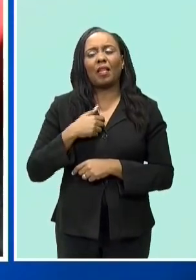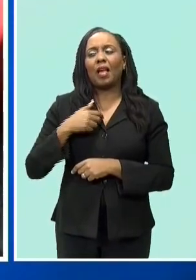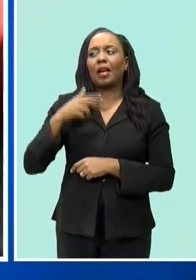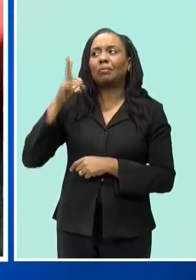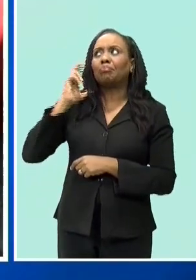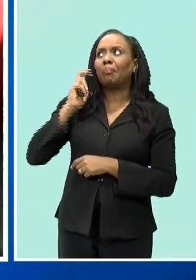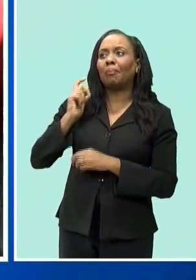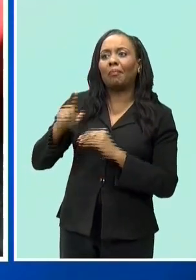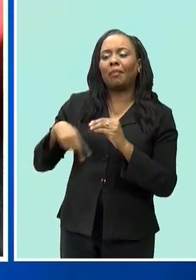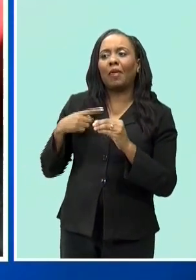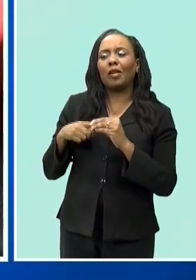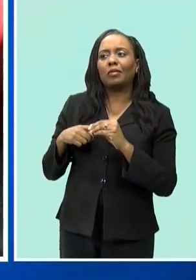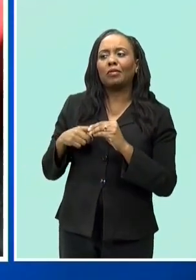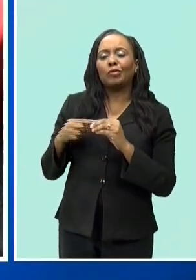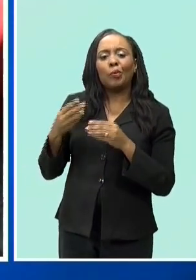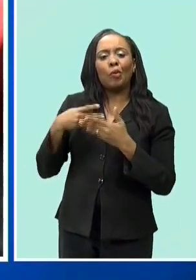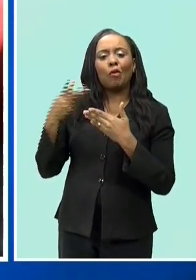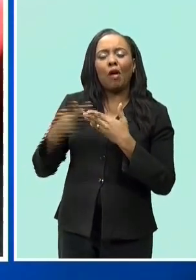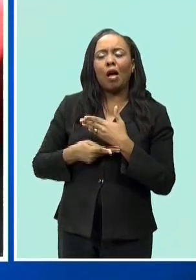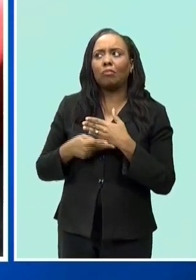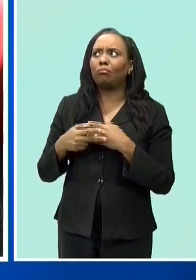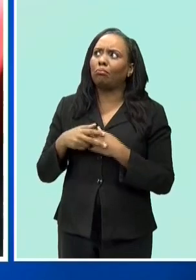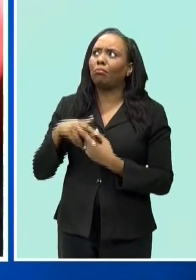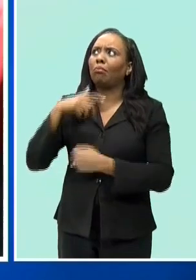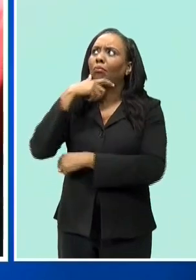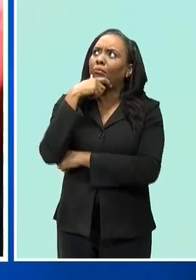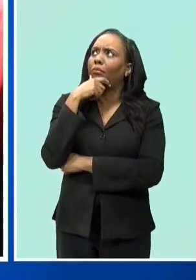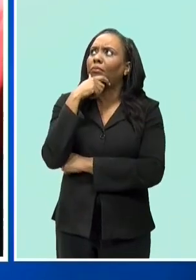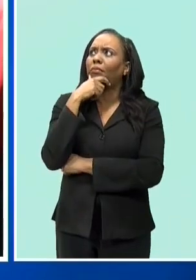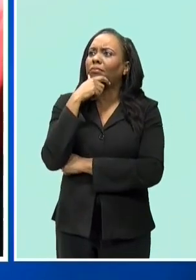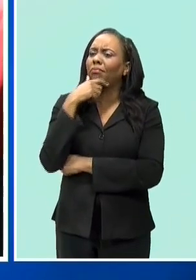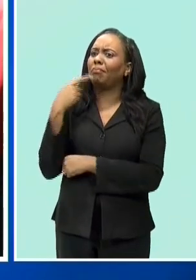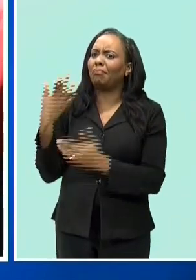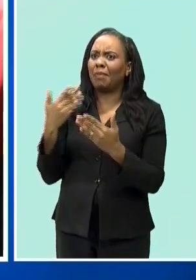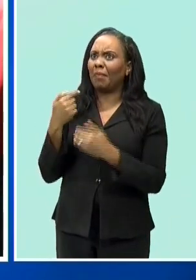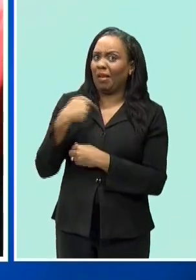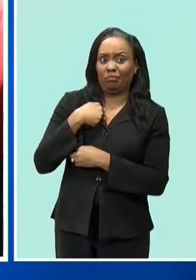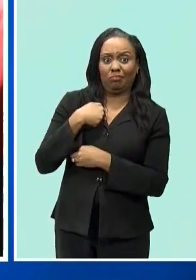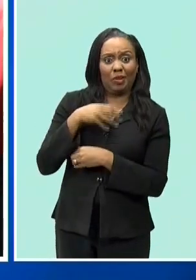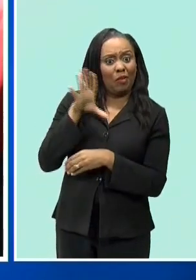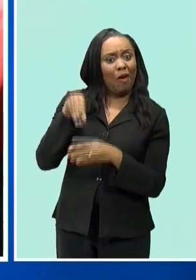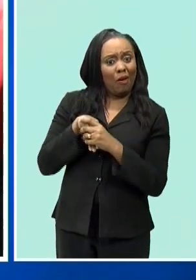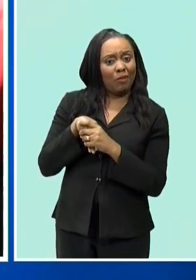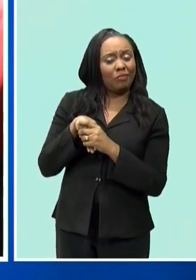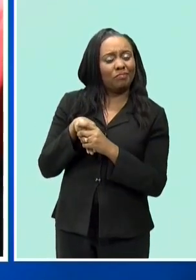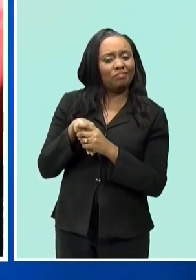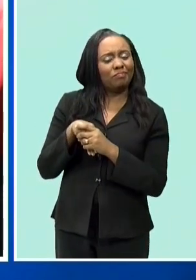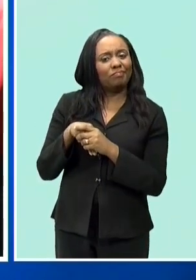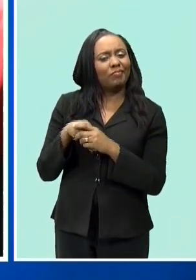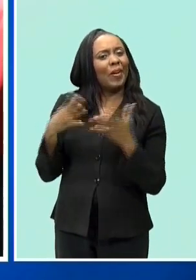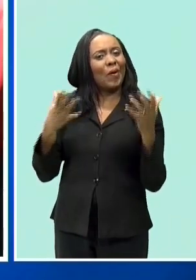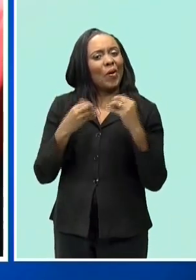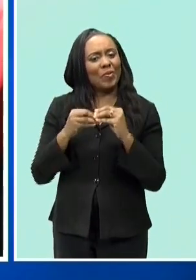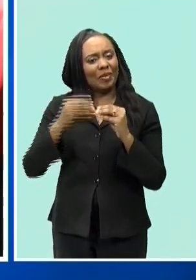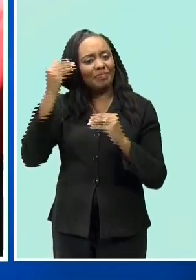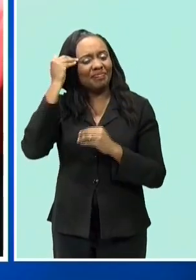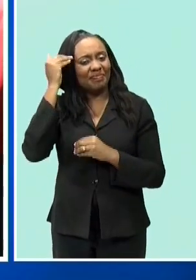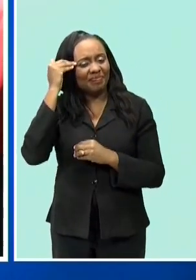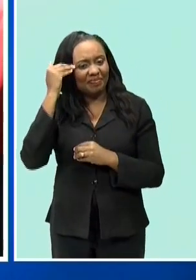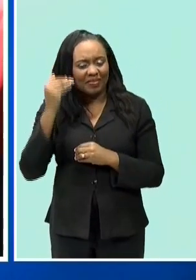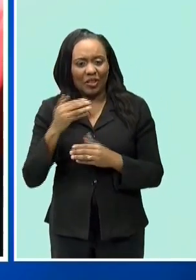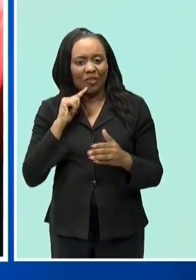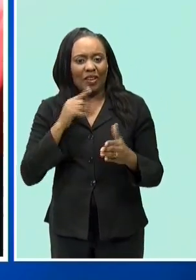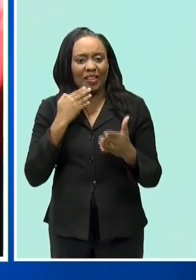it on the radio, and I just thought myself, well, it's something that I would like to, get more familiar with. The more,